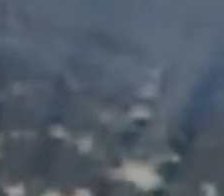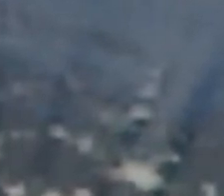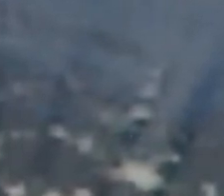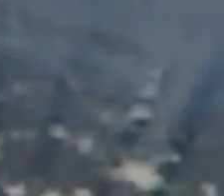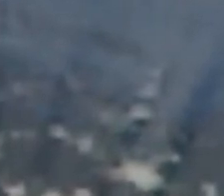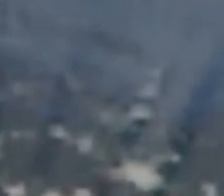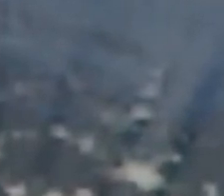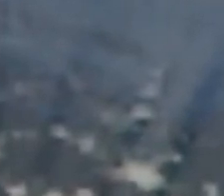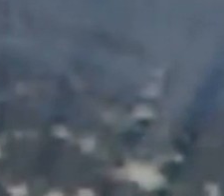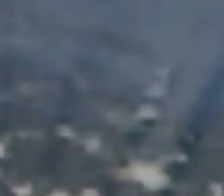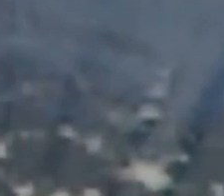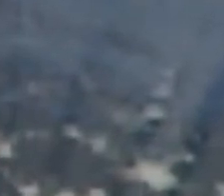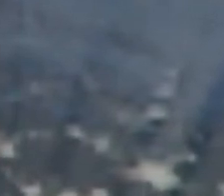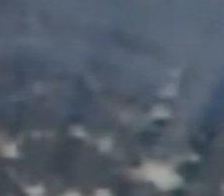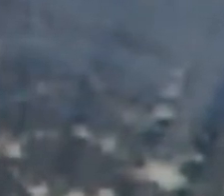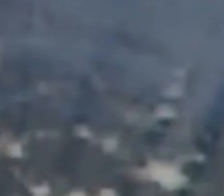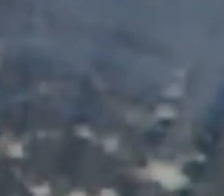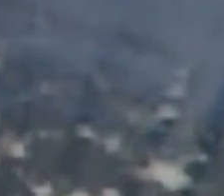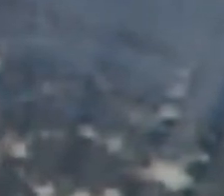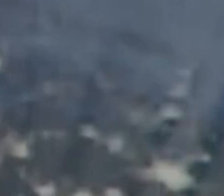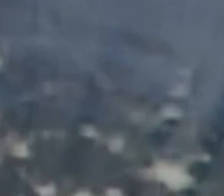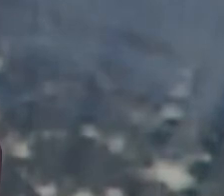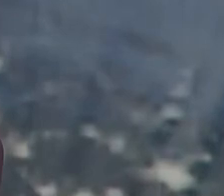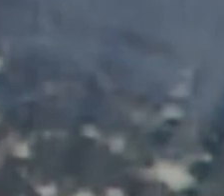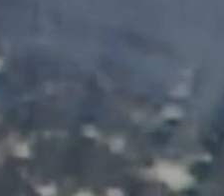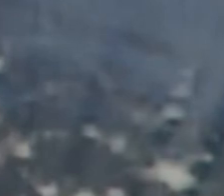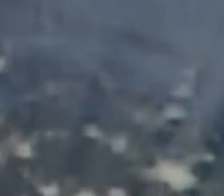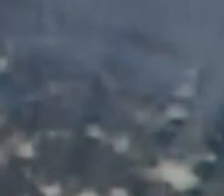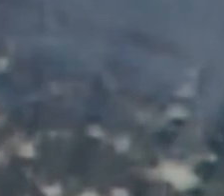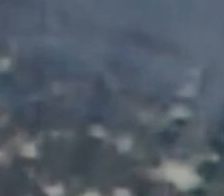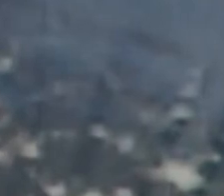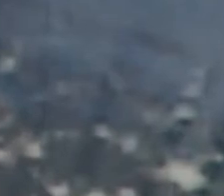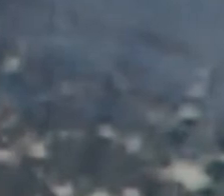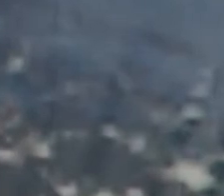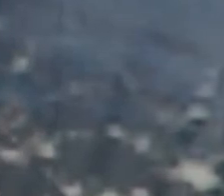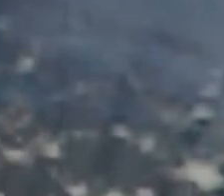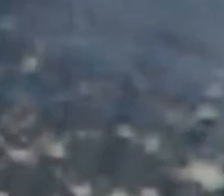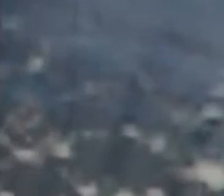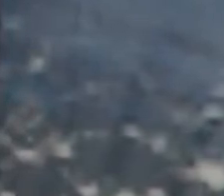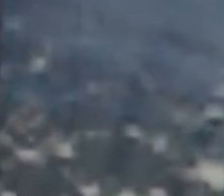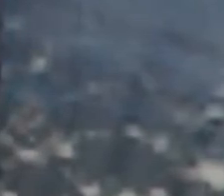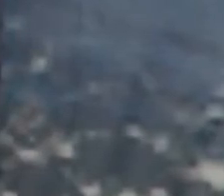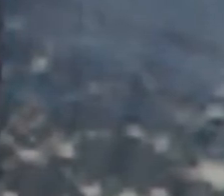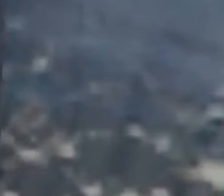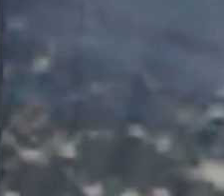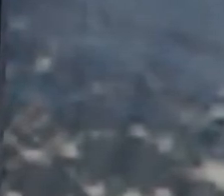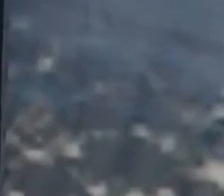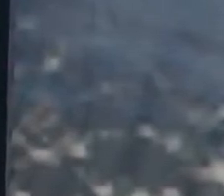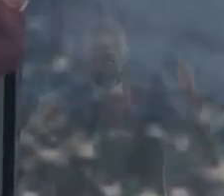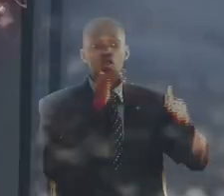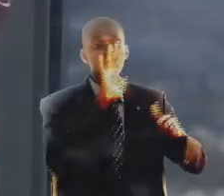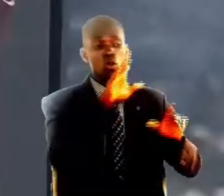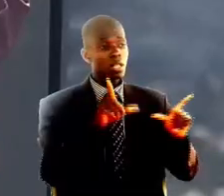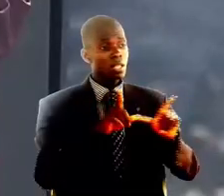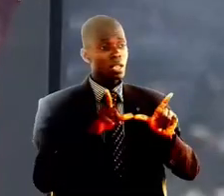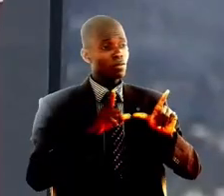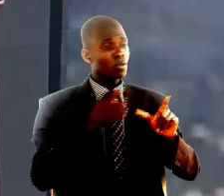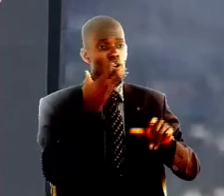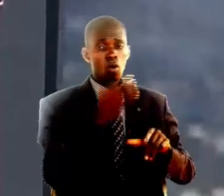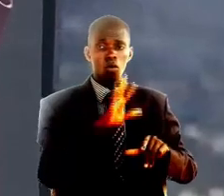might become, it's not what you are now, might become, it's not where you are now, might become, is